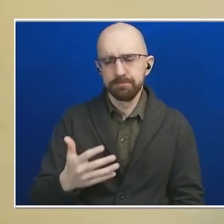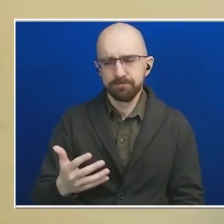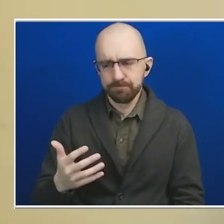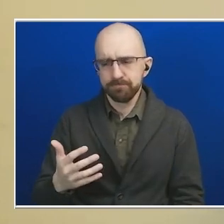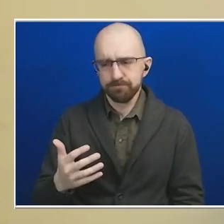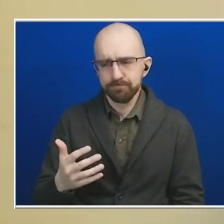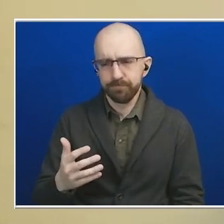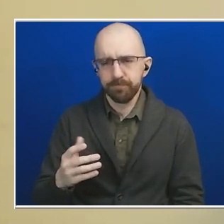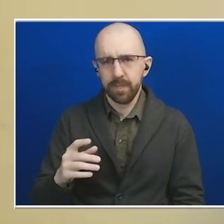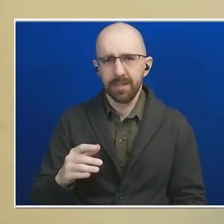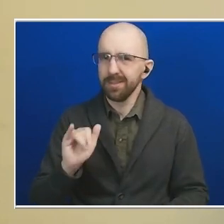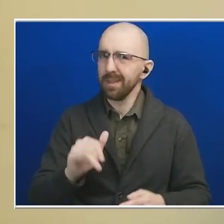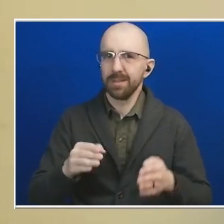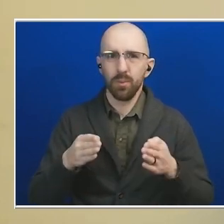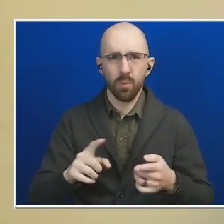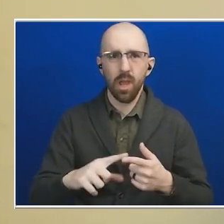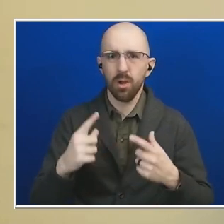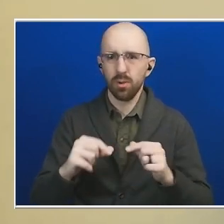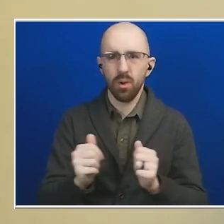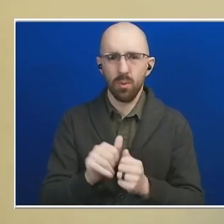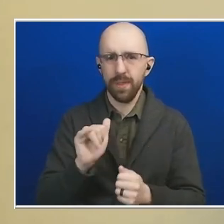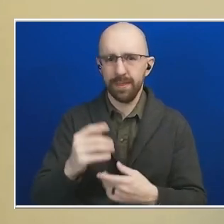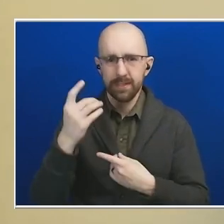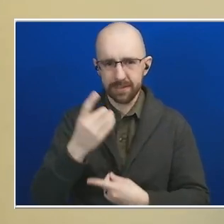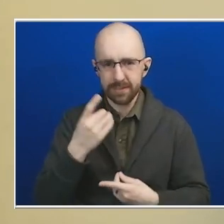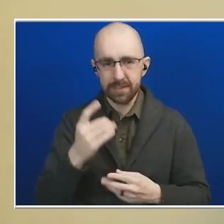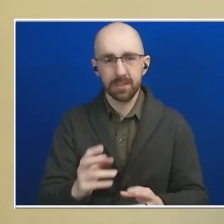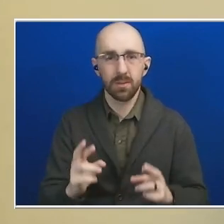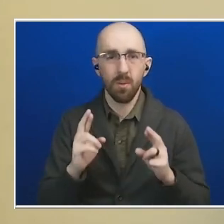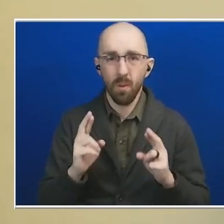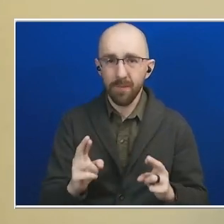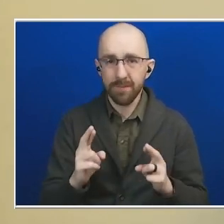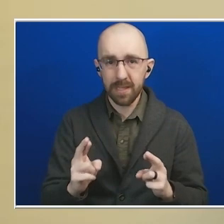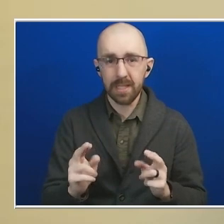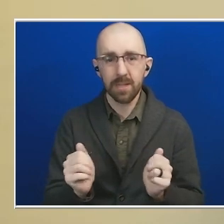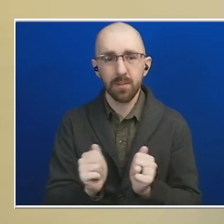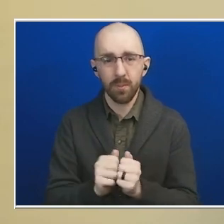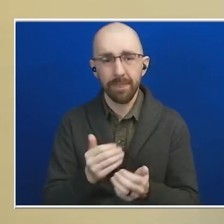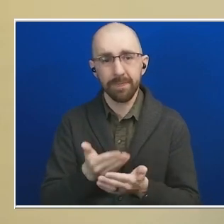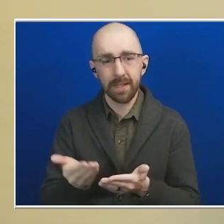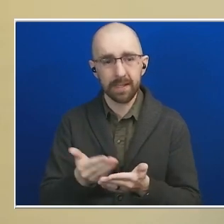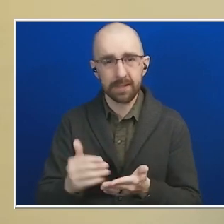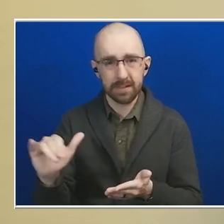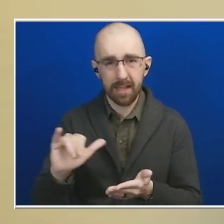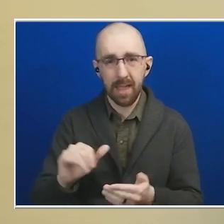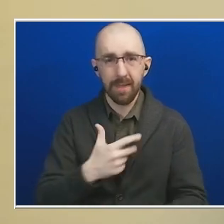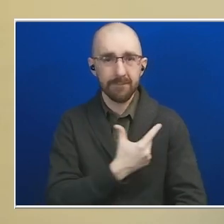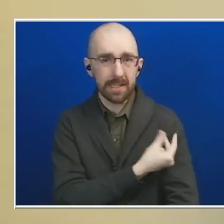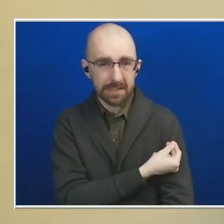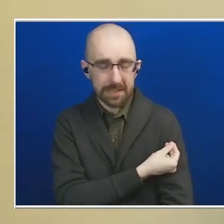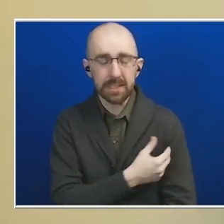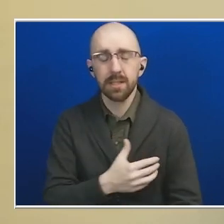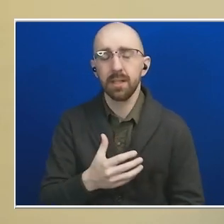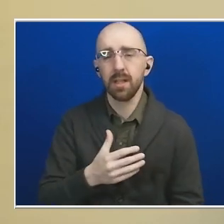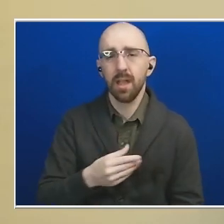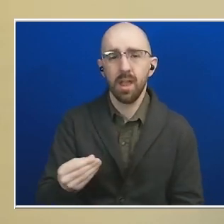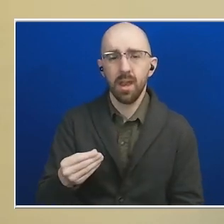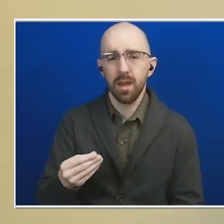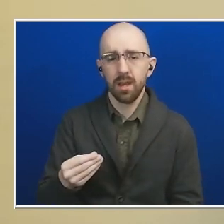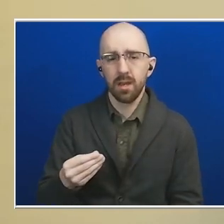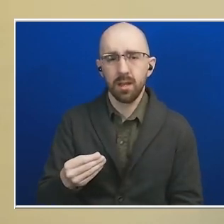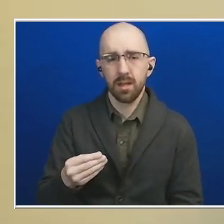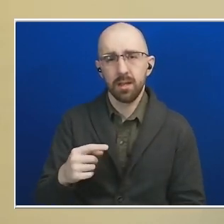the way to go in this disease, and hopefully with things like vaccines and